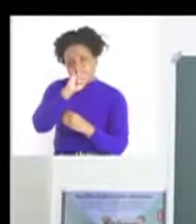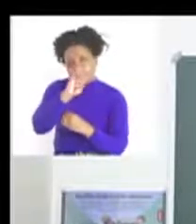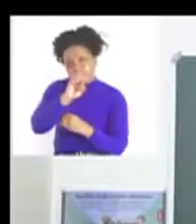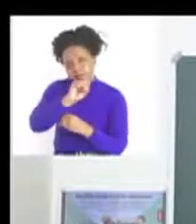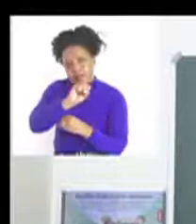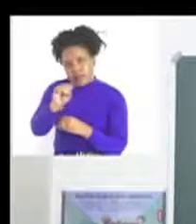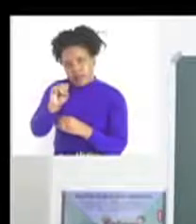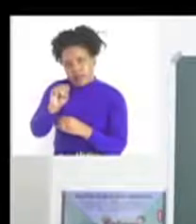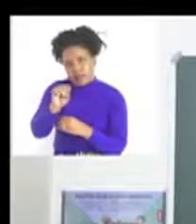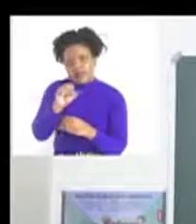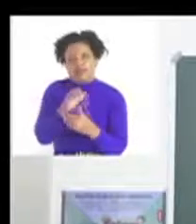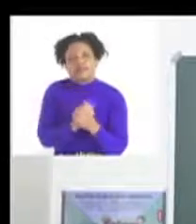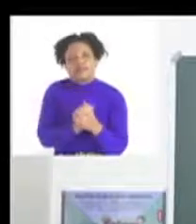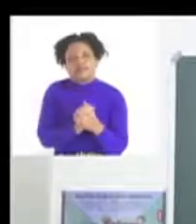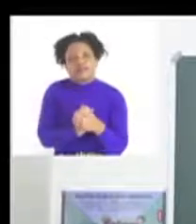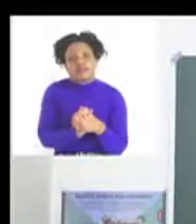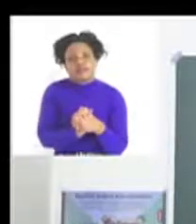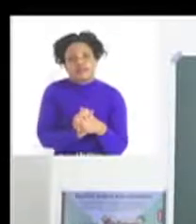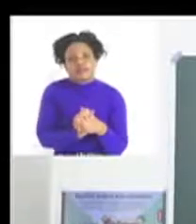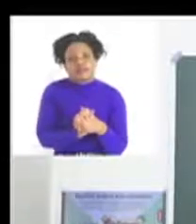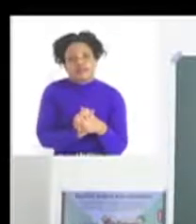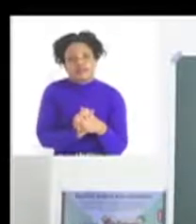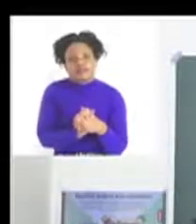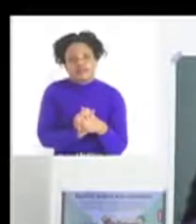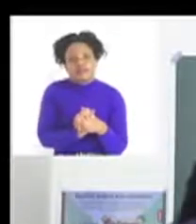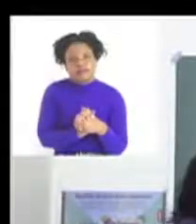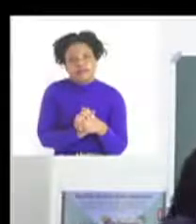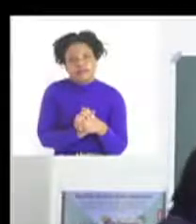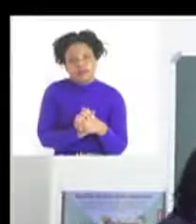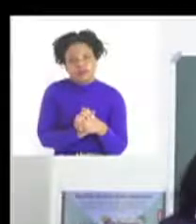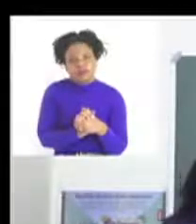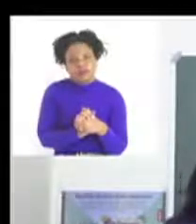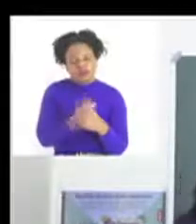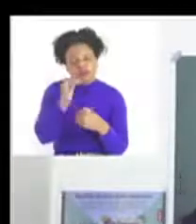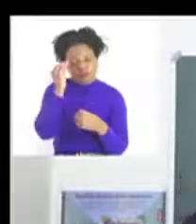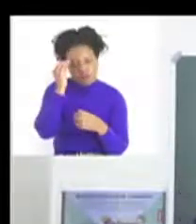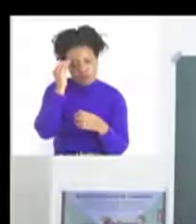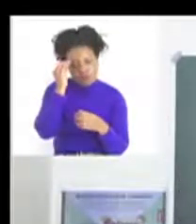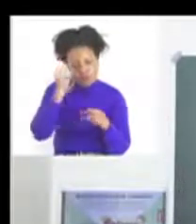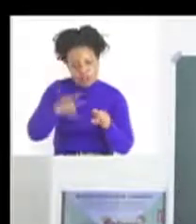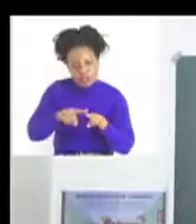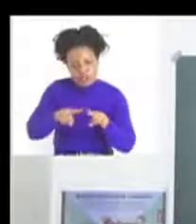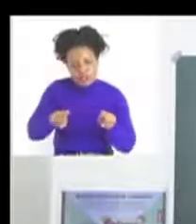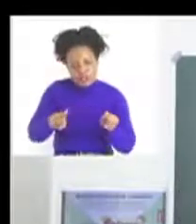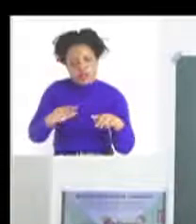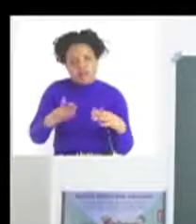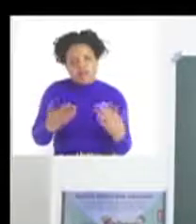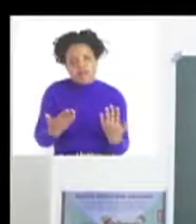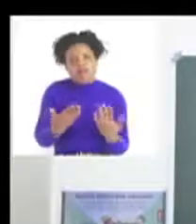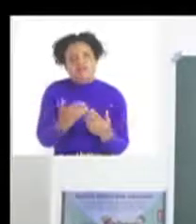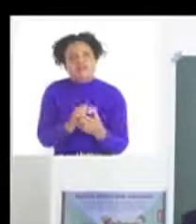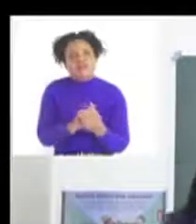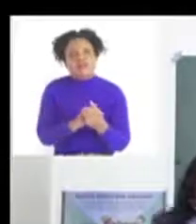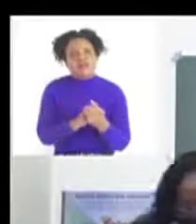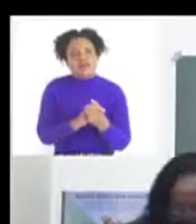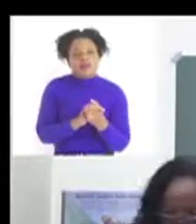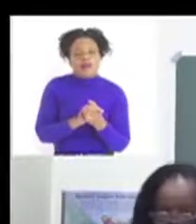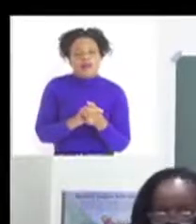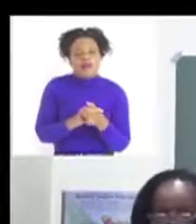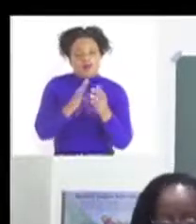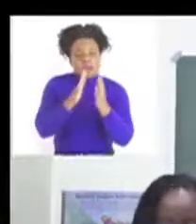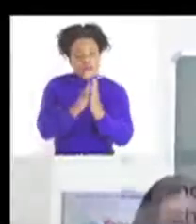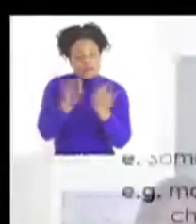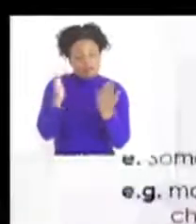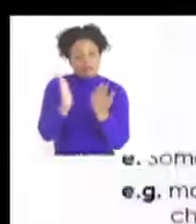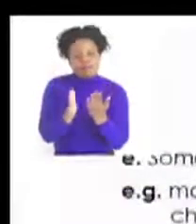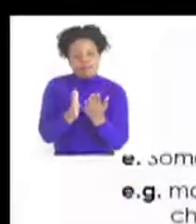IES, and we have parties. That's the difference between the two. Now let's go back to the booklet